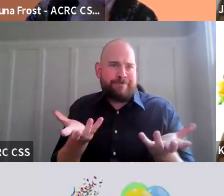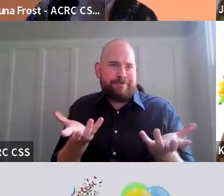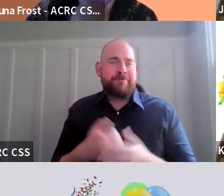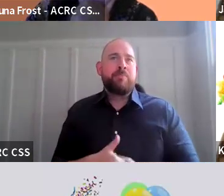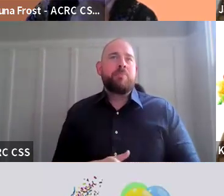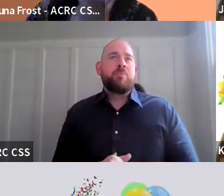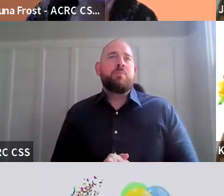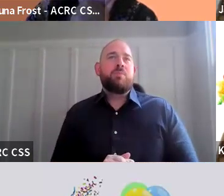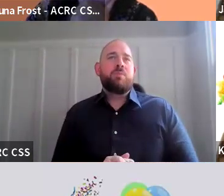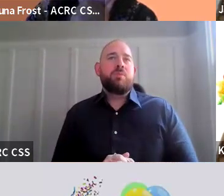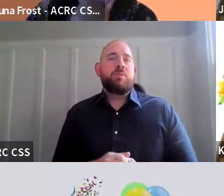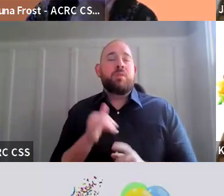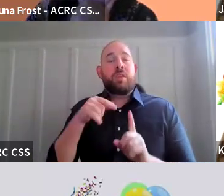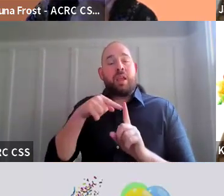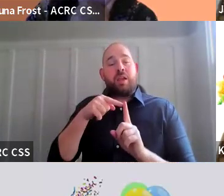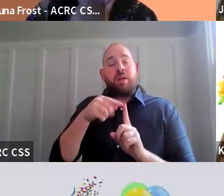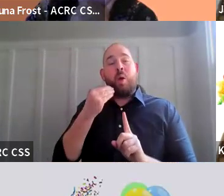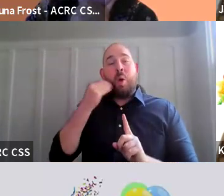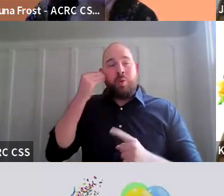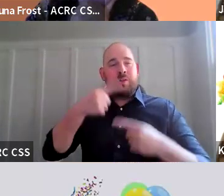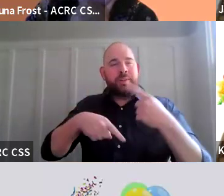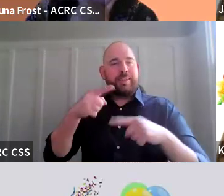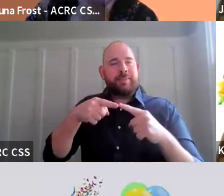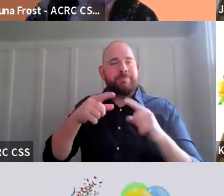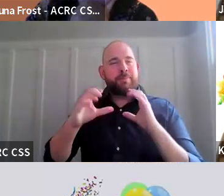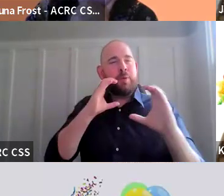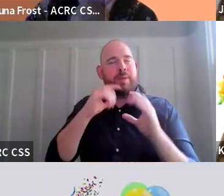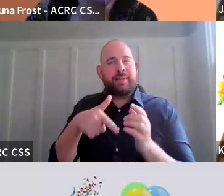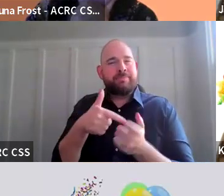make ASL as a language harder to learn.